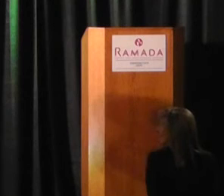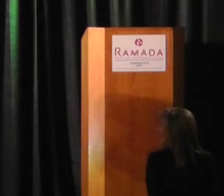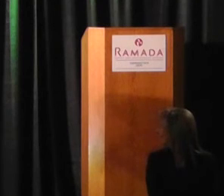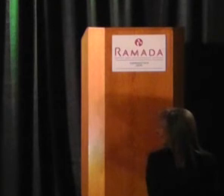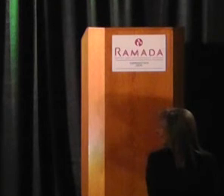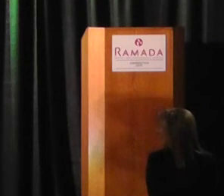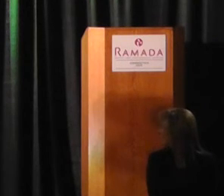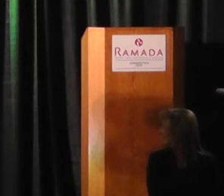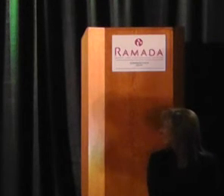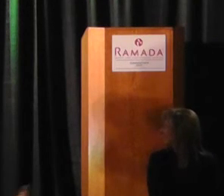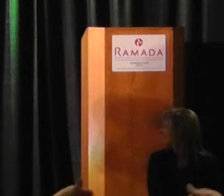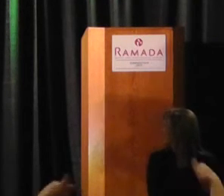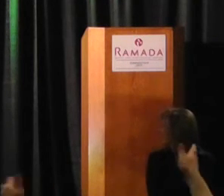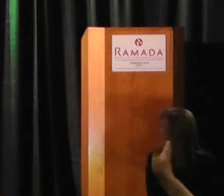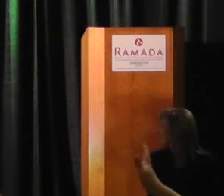Reach.